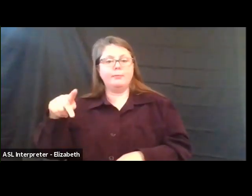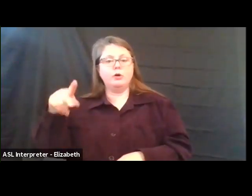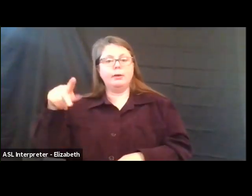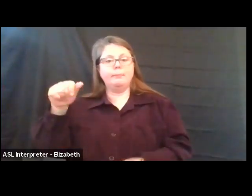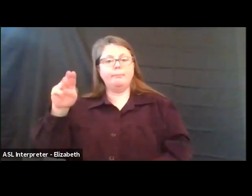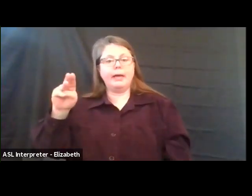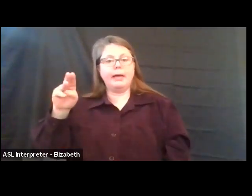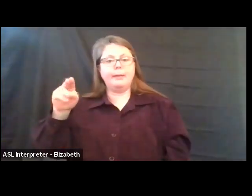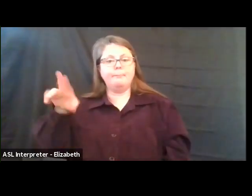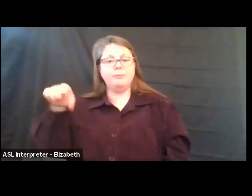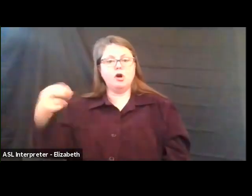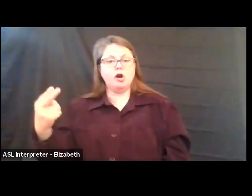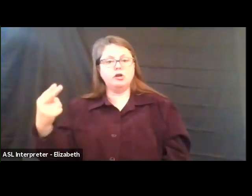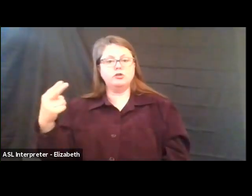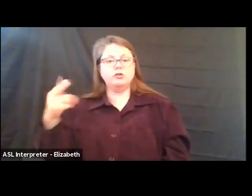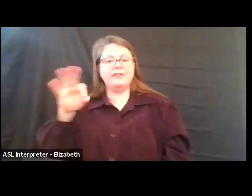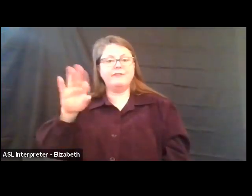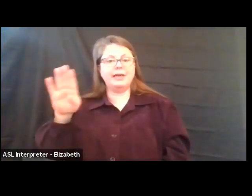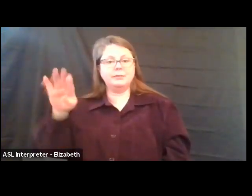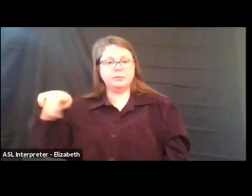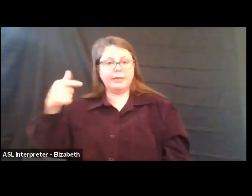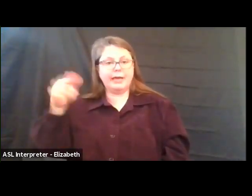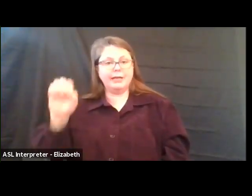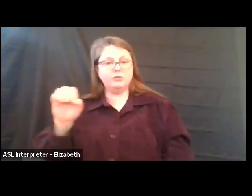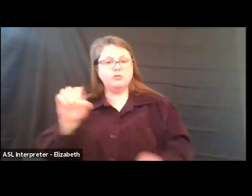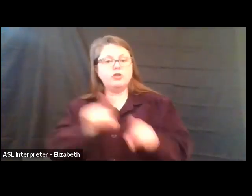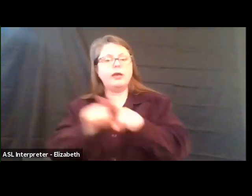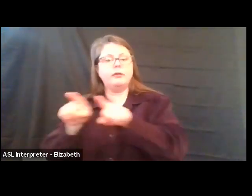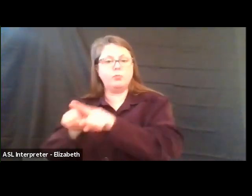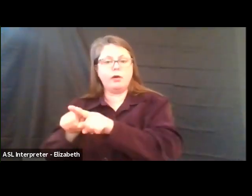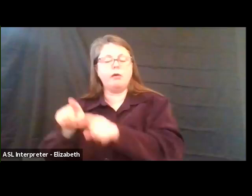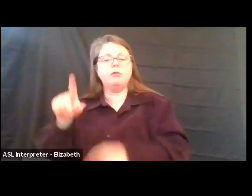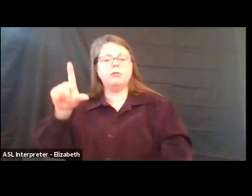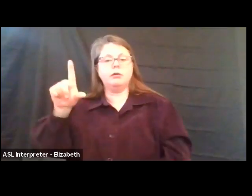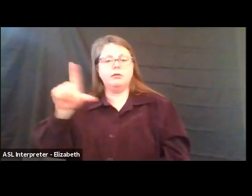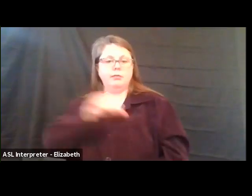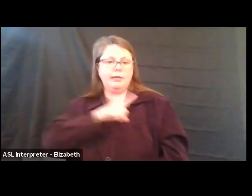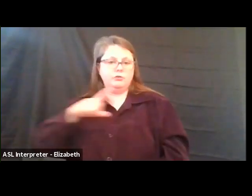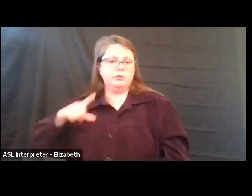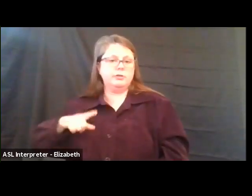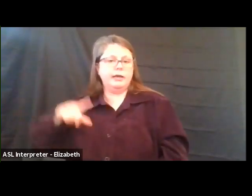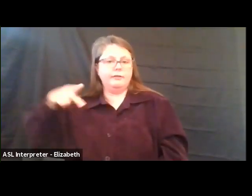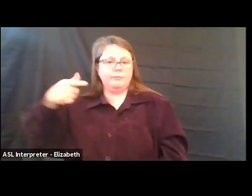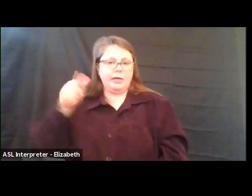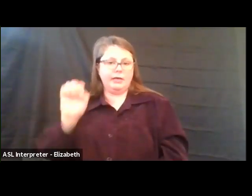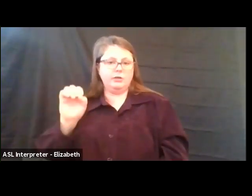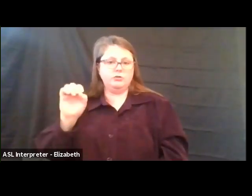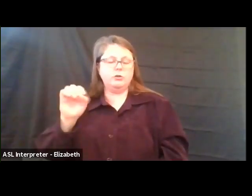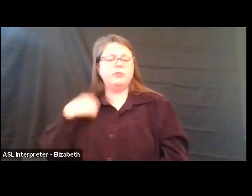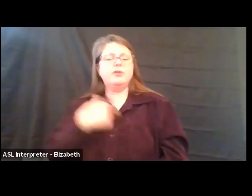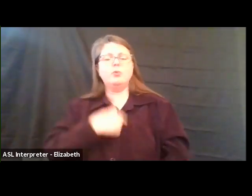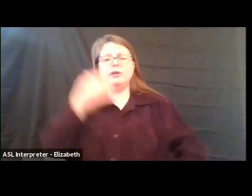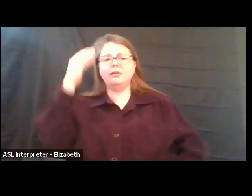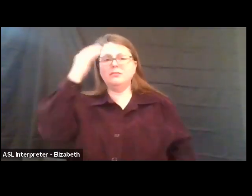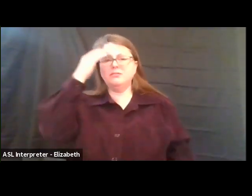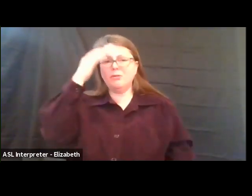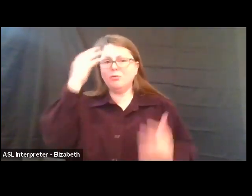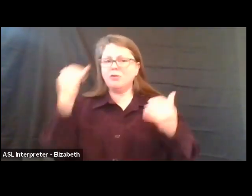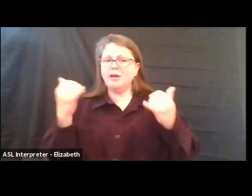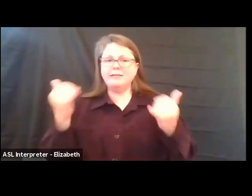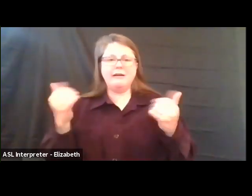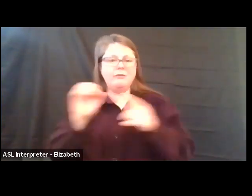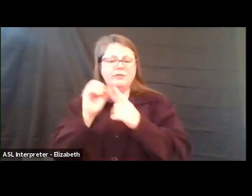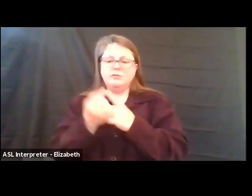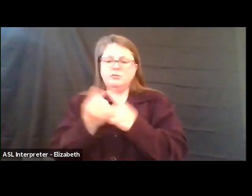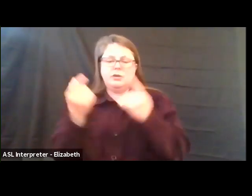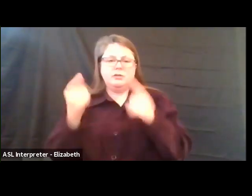legislative web page. We know that we are in an unfolding situation. We still cannot answer every question,